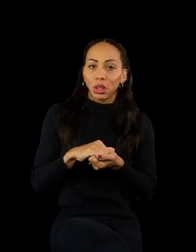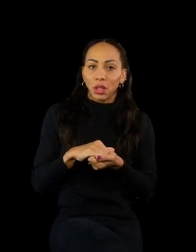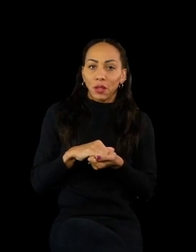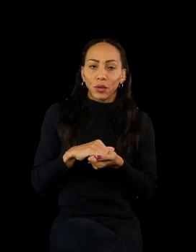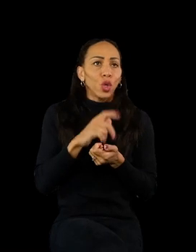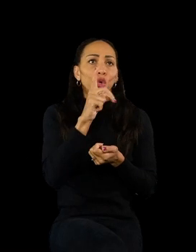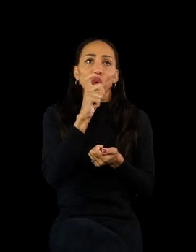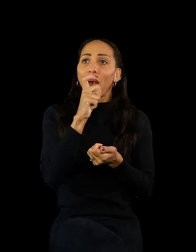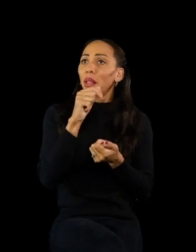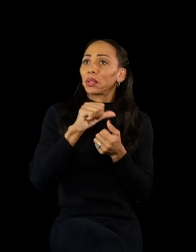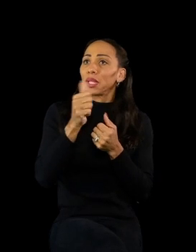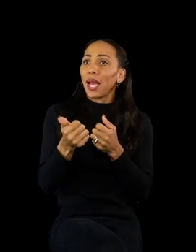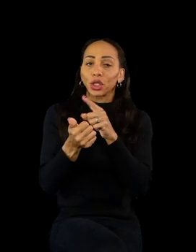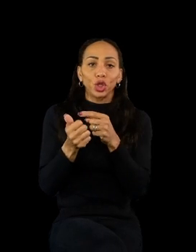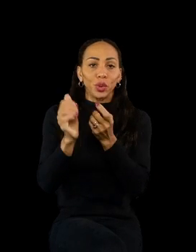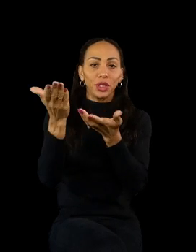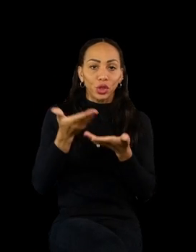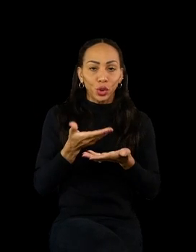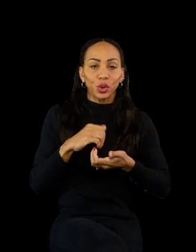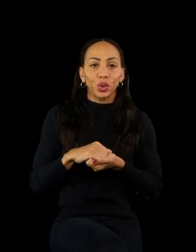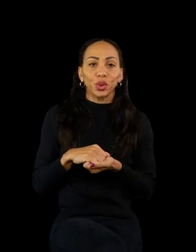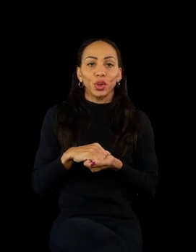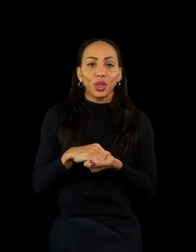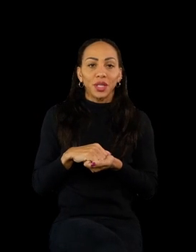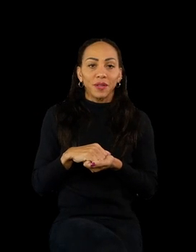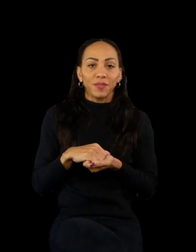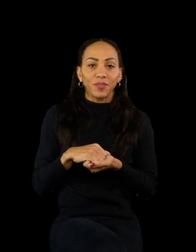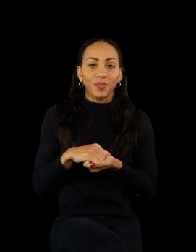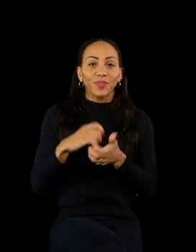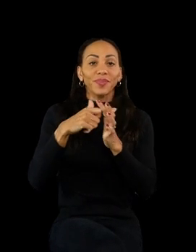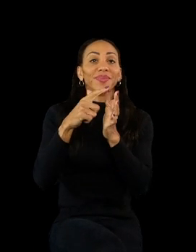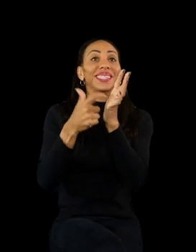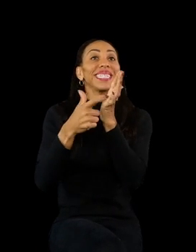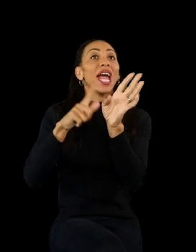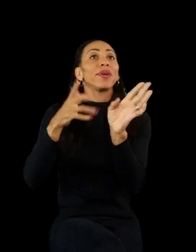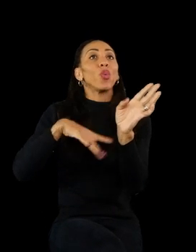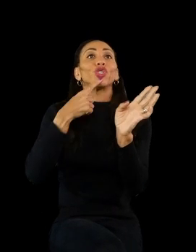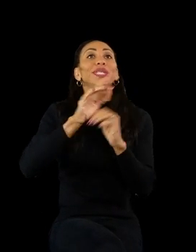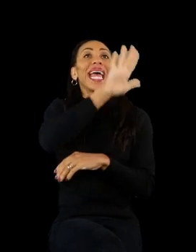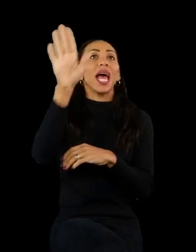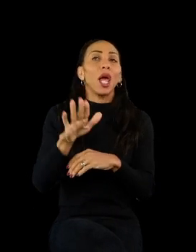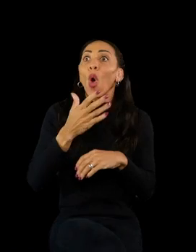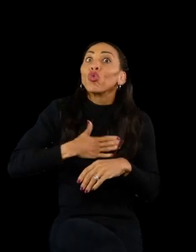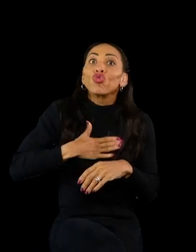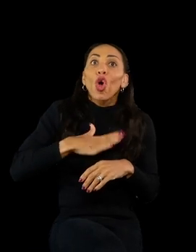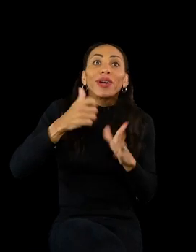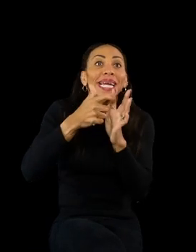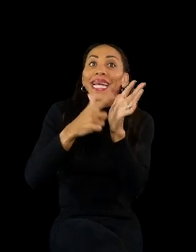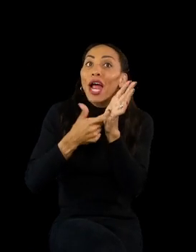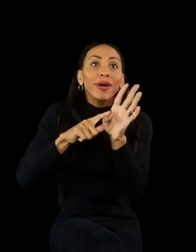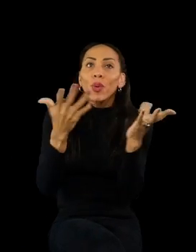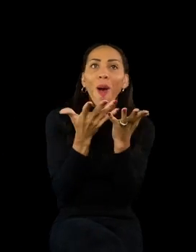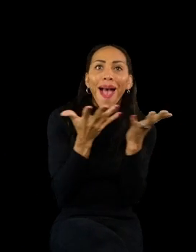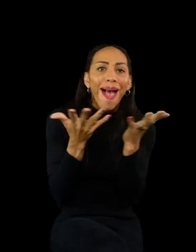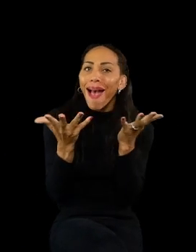not sure, are we, who else is it to introduce? So Kerry's still to say hello. I'm so sorry. Yeah, Kerry, please,